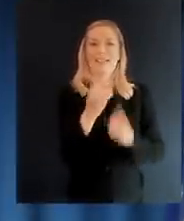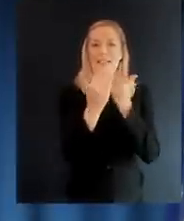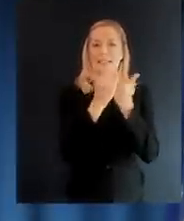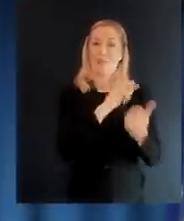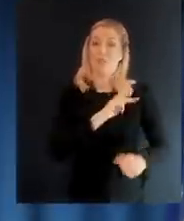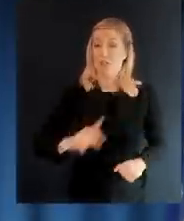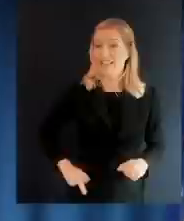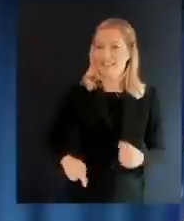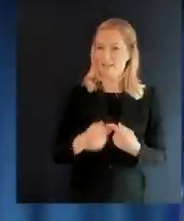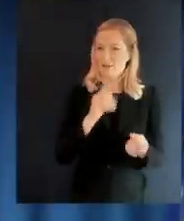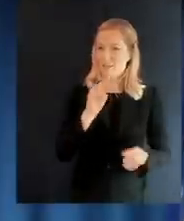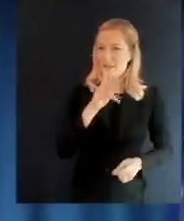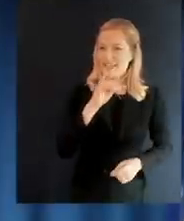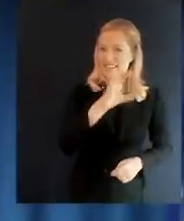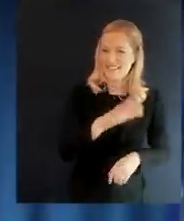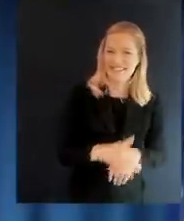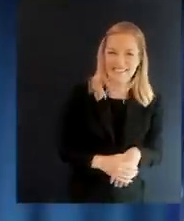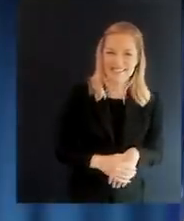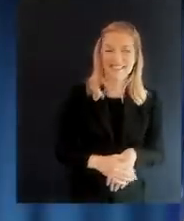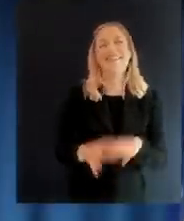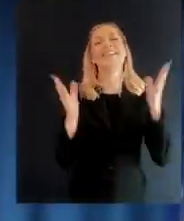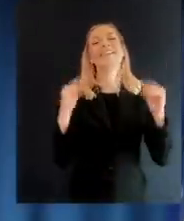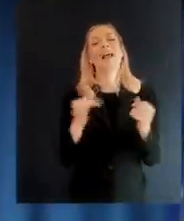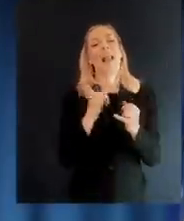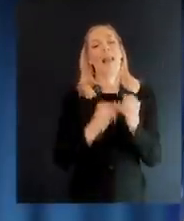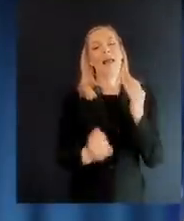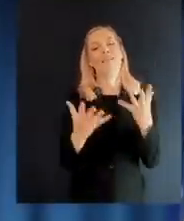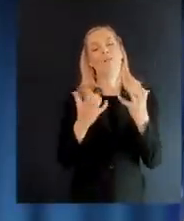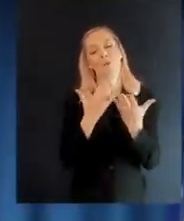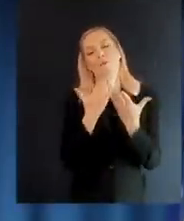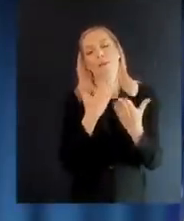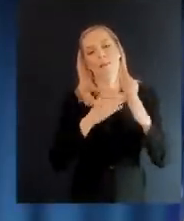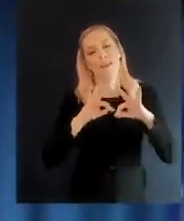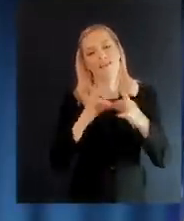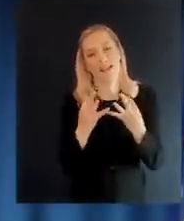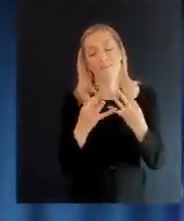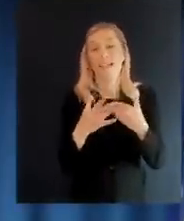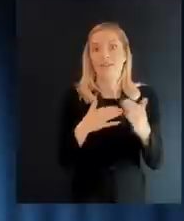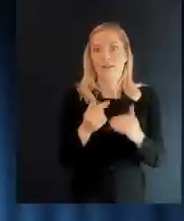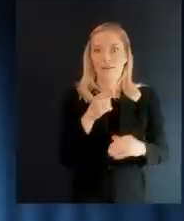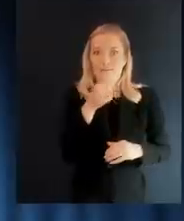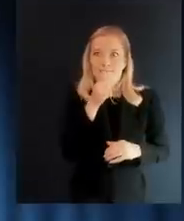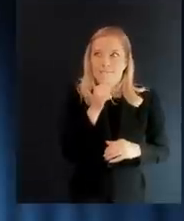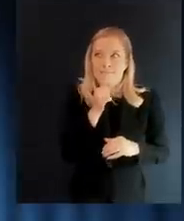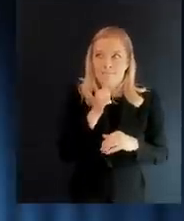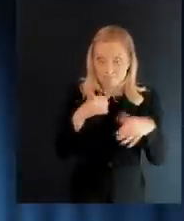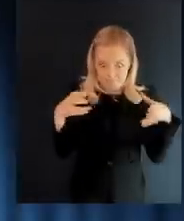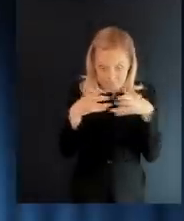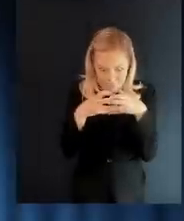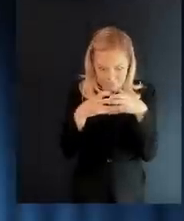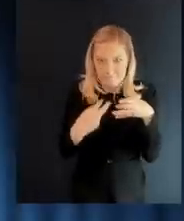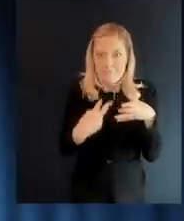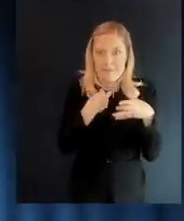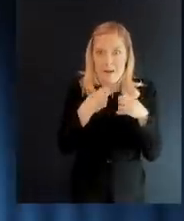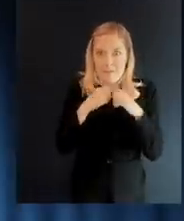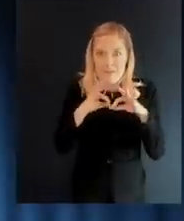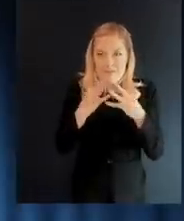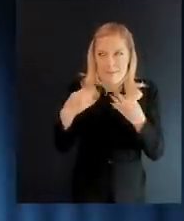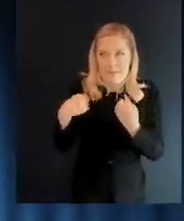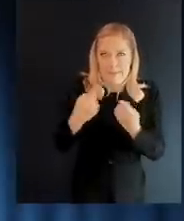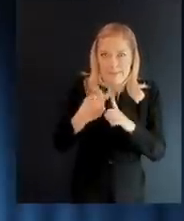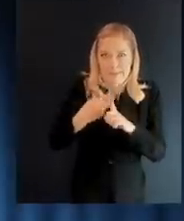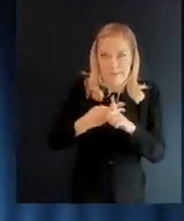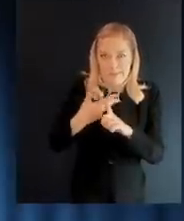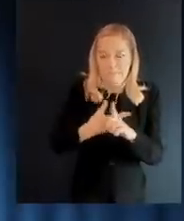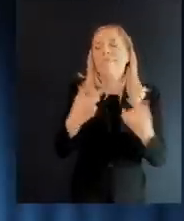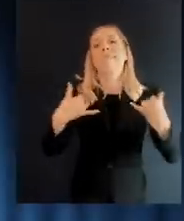thanking our families, no matter how hard that might be to do after months of being in a confined space with them. Historic moments define us. They